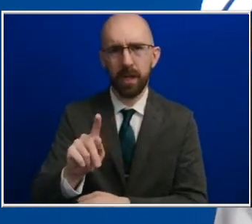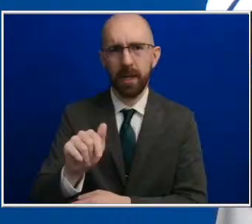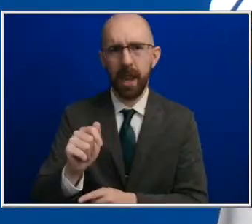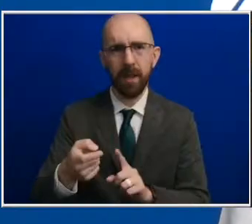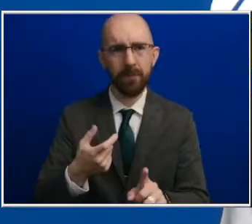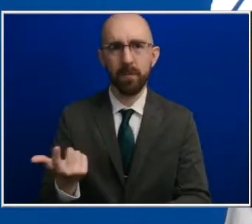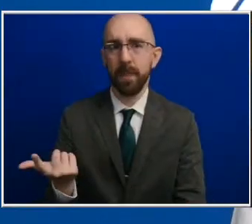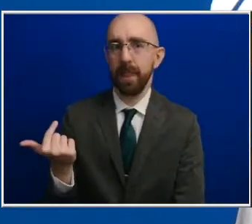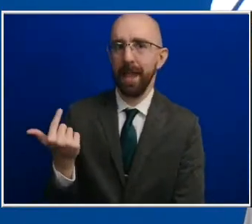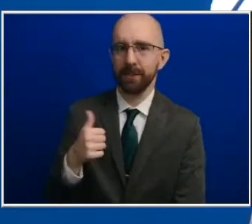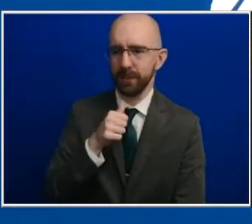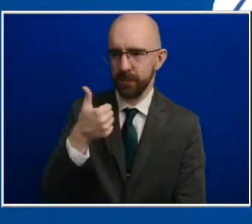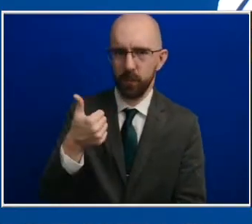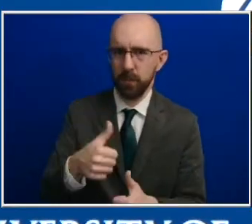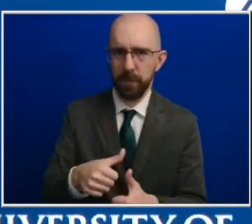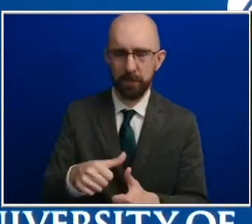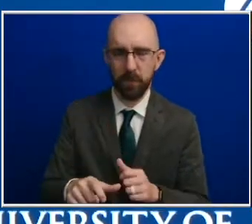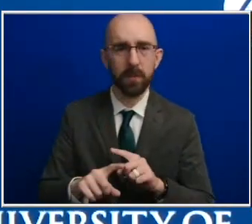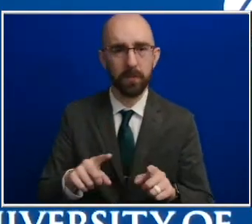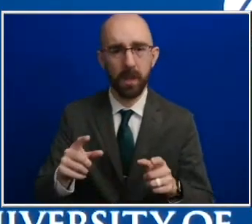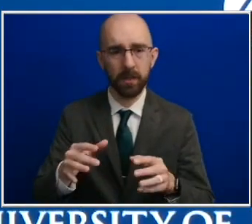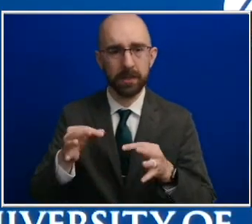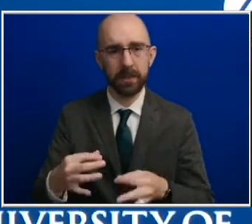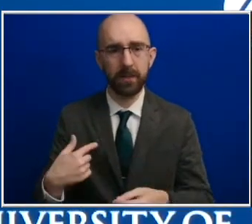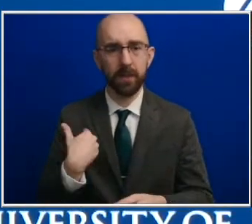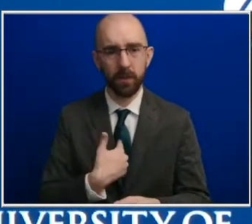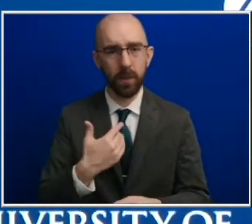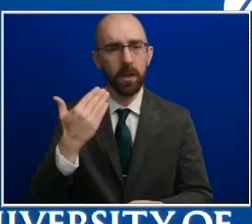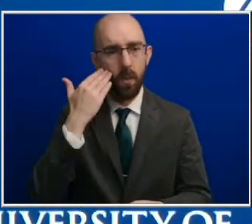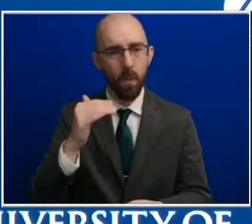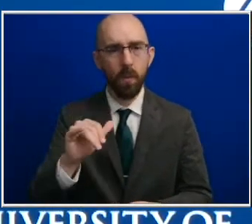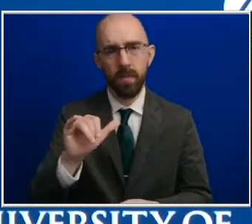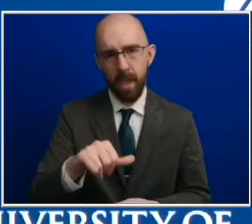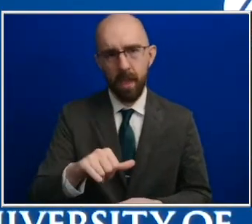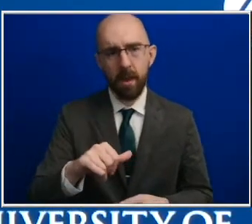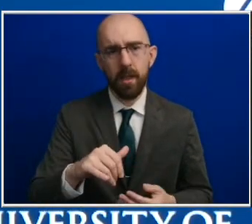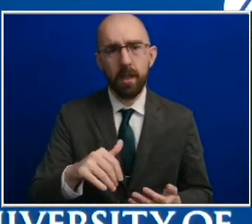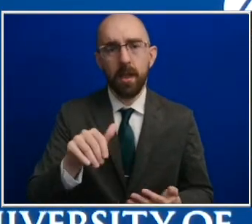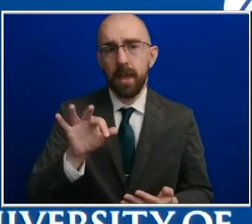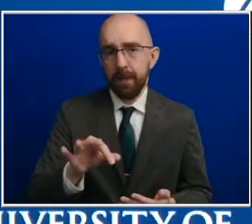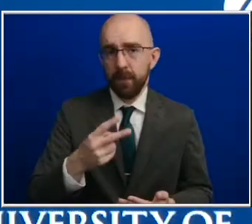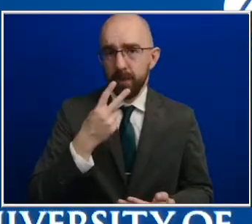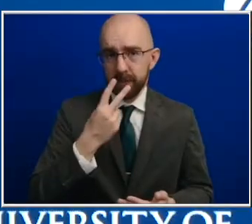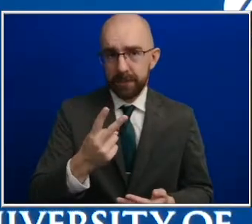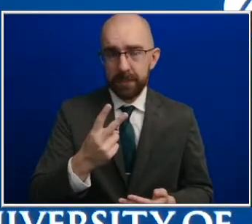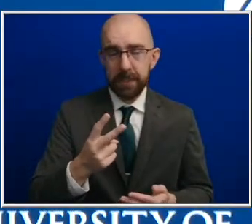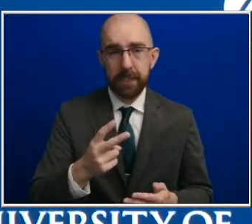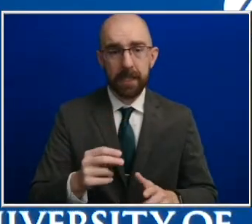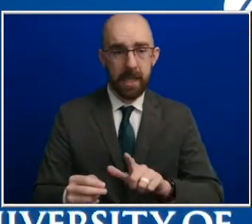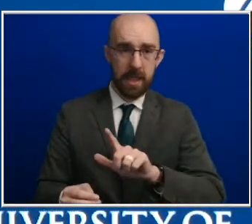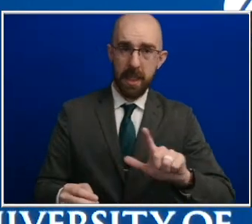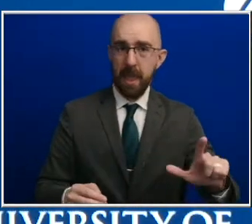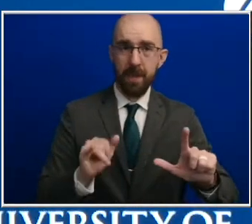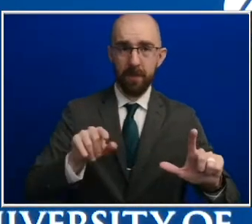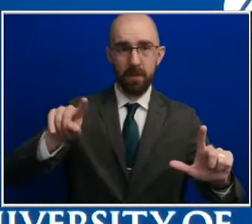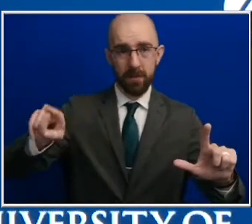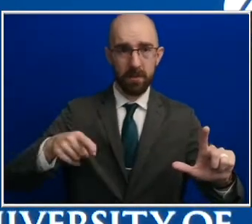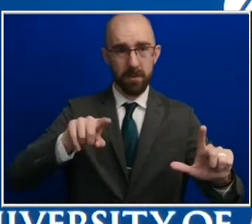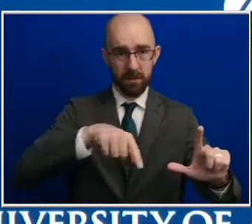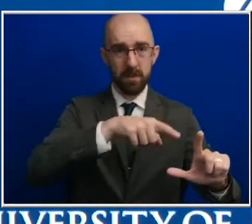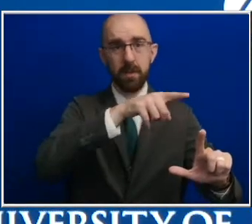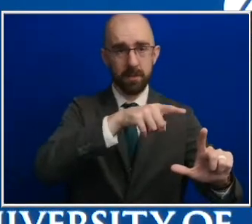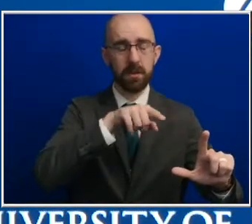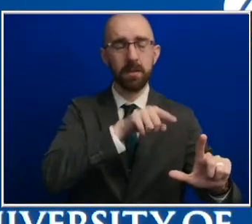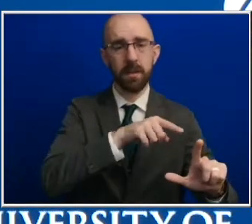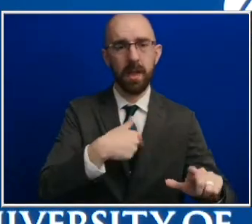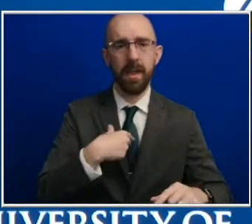ago. But certainly we know that if you see on the far left side of those graphs, there was a